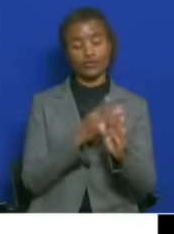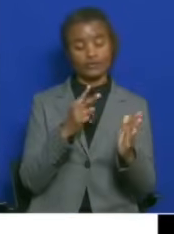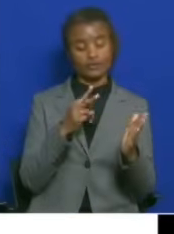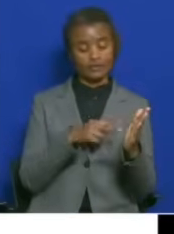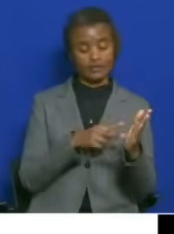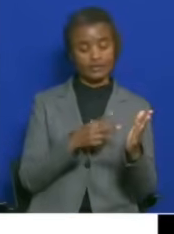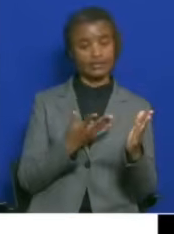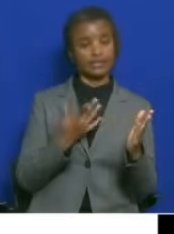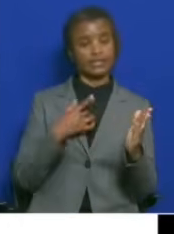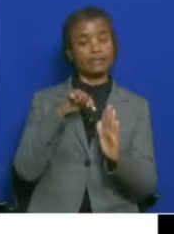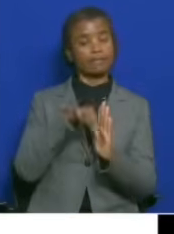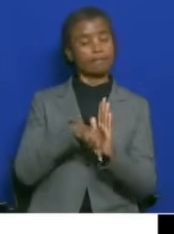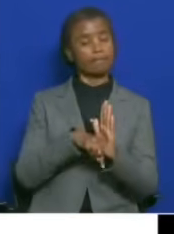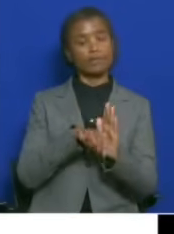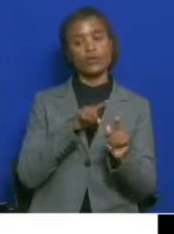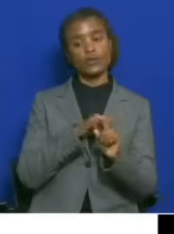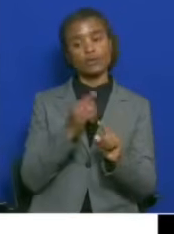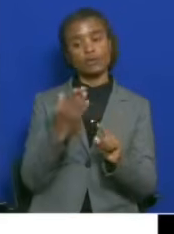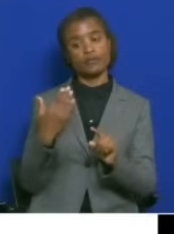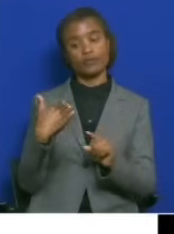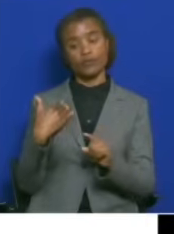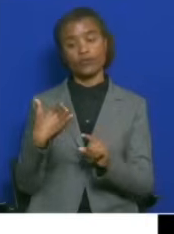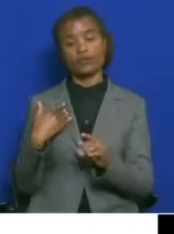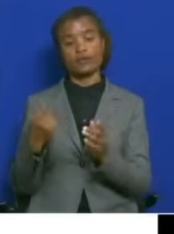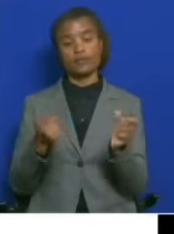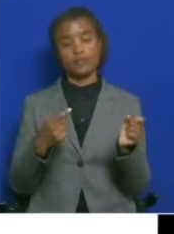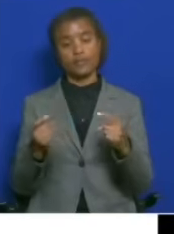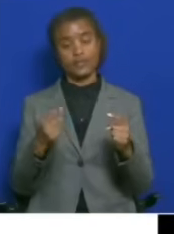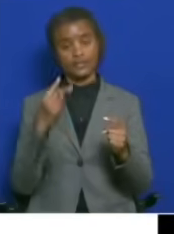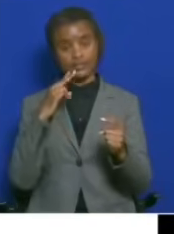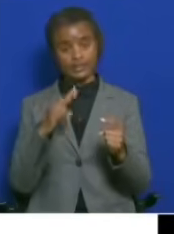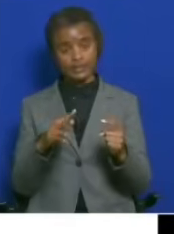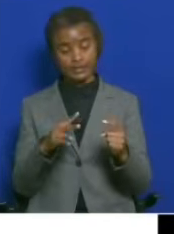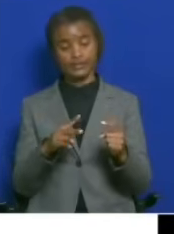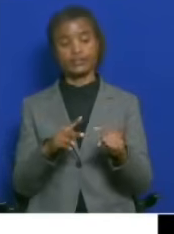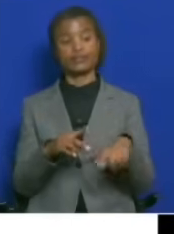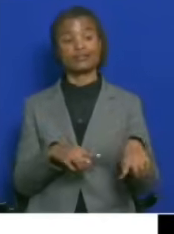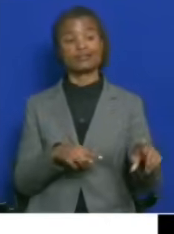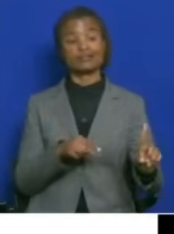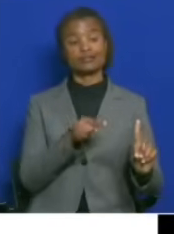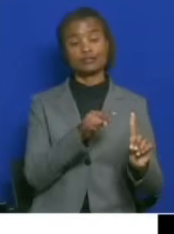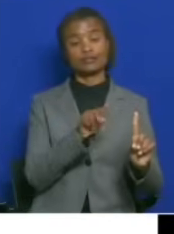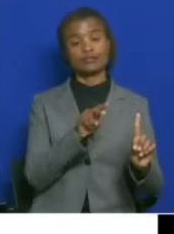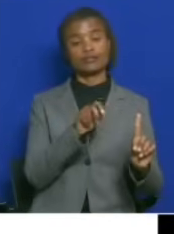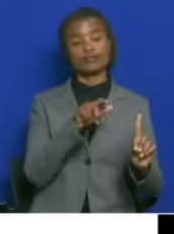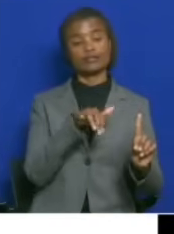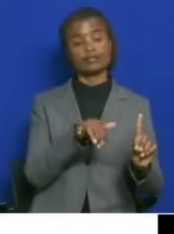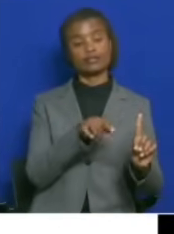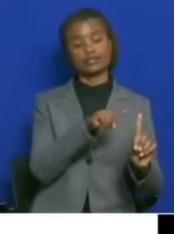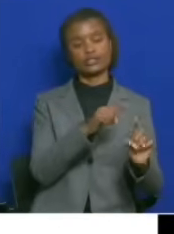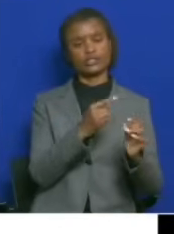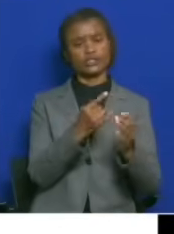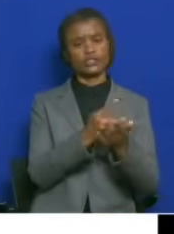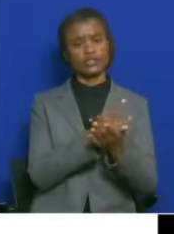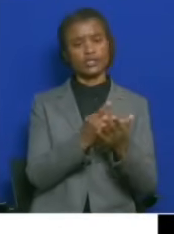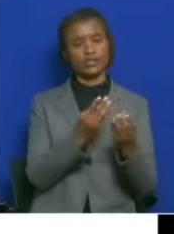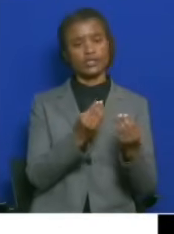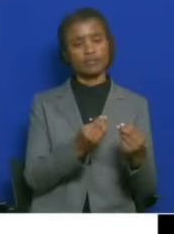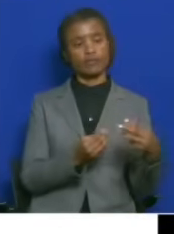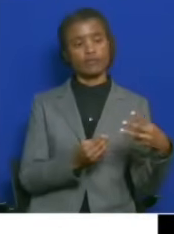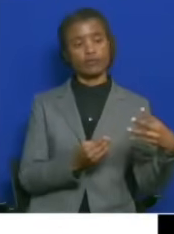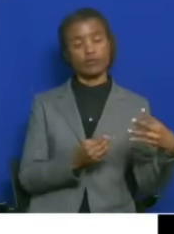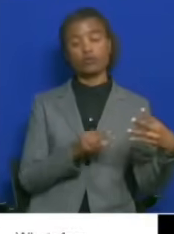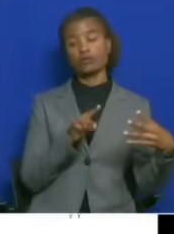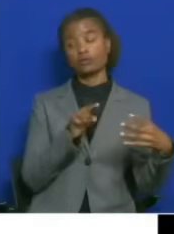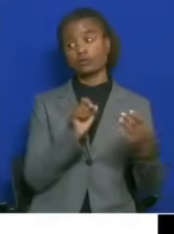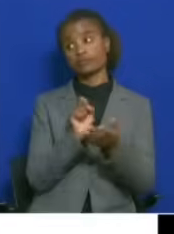first. What Mr. Valley says here is, can we meet your, chat number 4, can we meet your guy next week for lunch, bro?